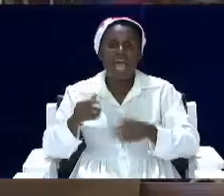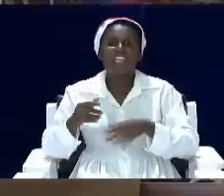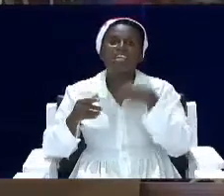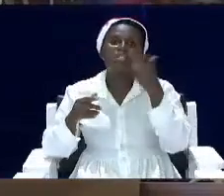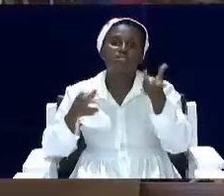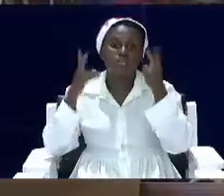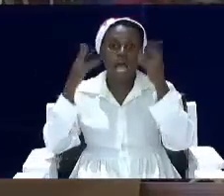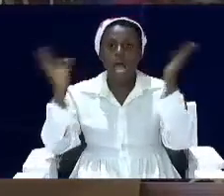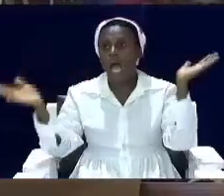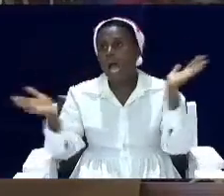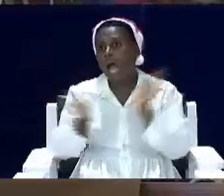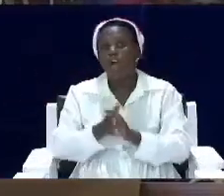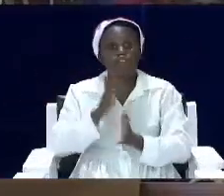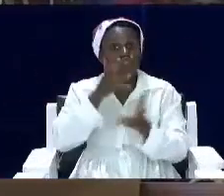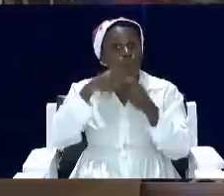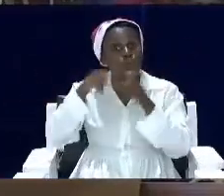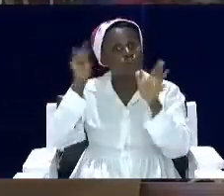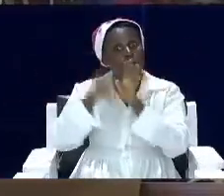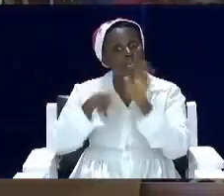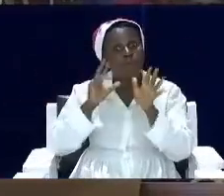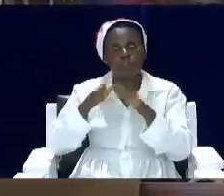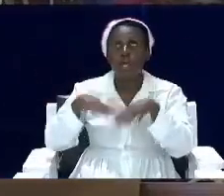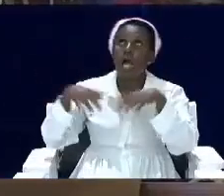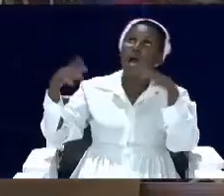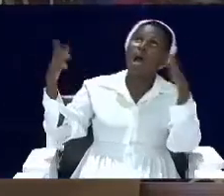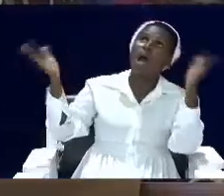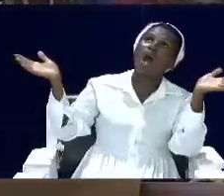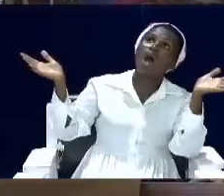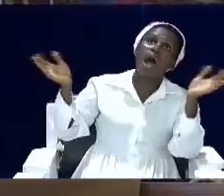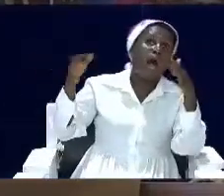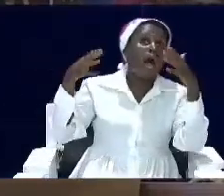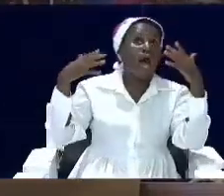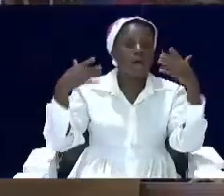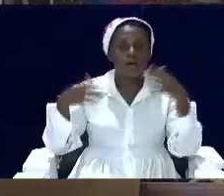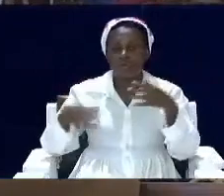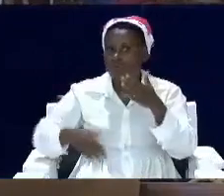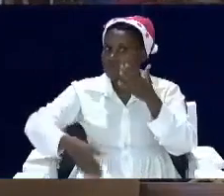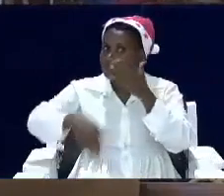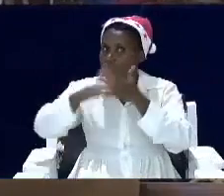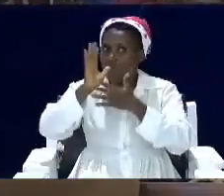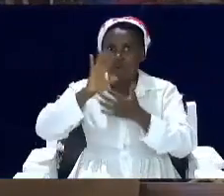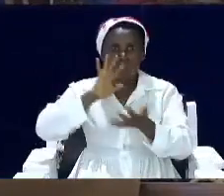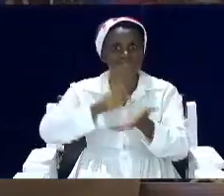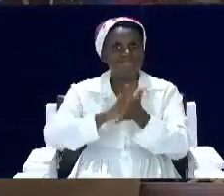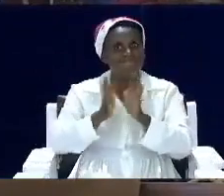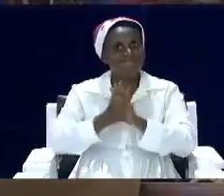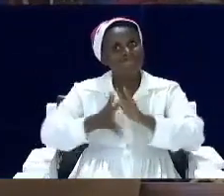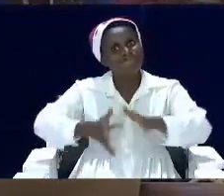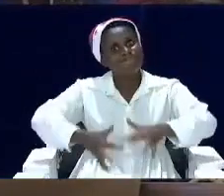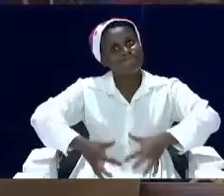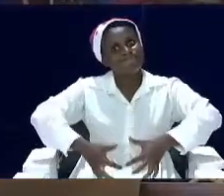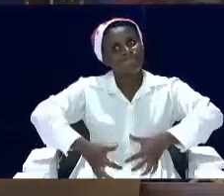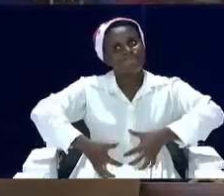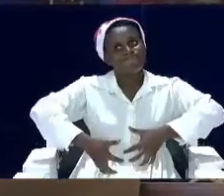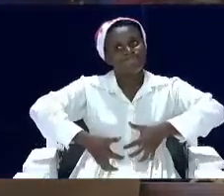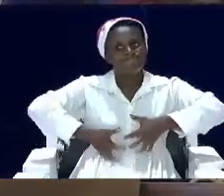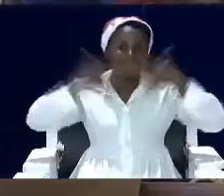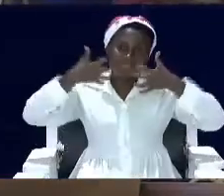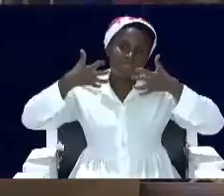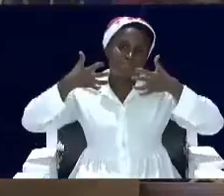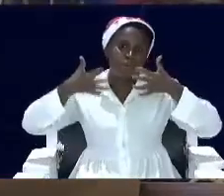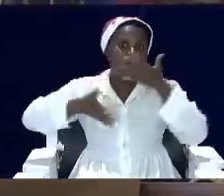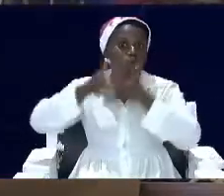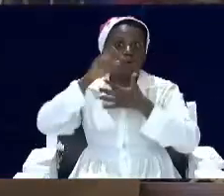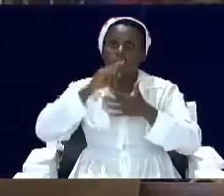are going back. Because at that point, God said, Moses, I have listened to them these